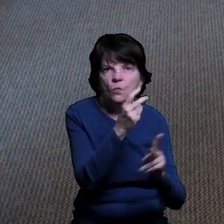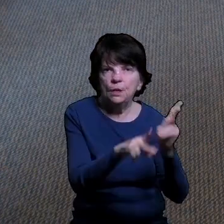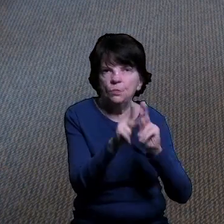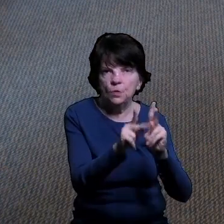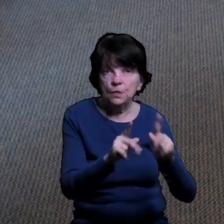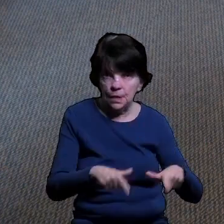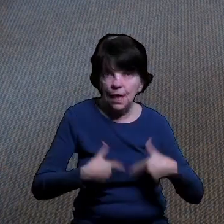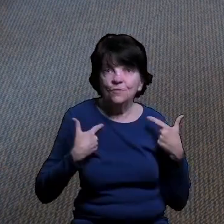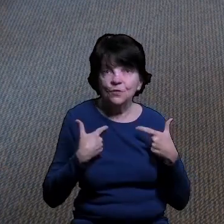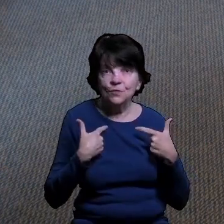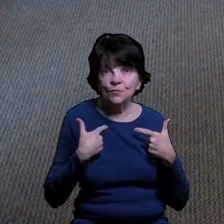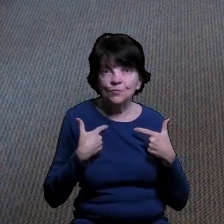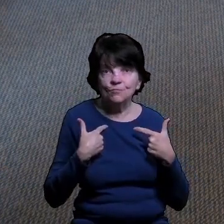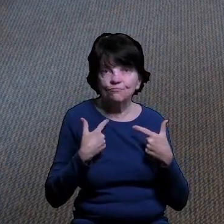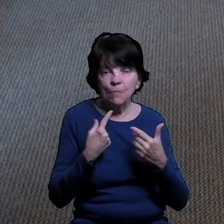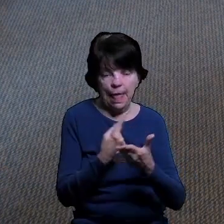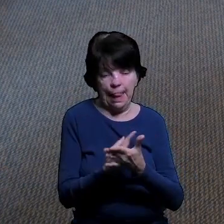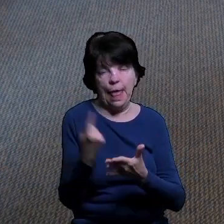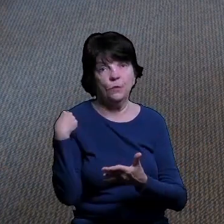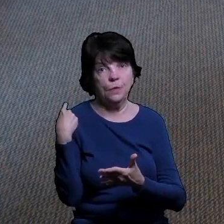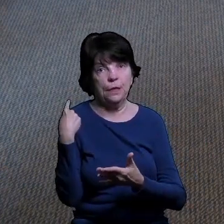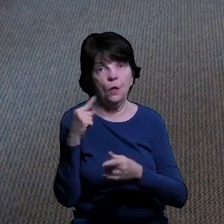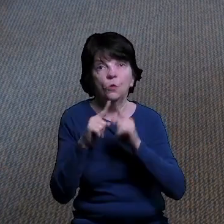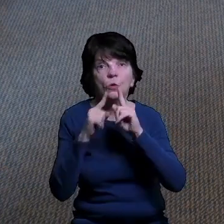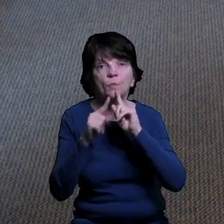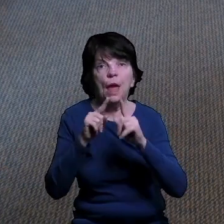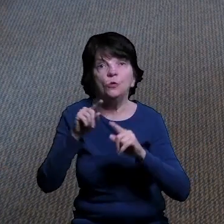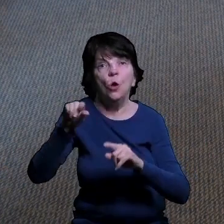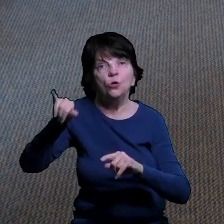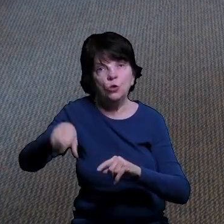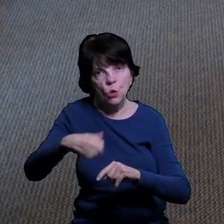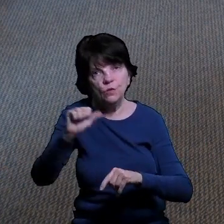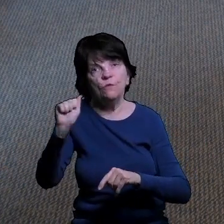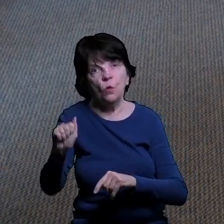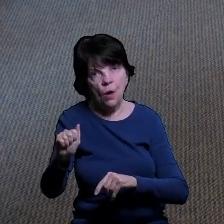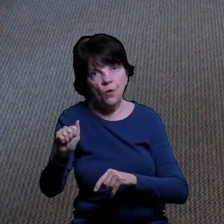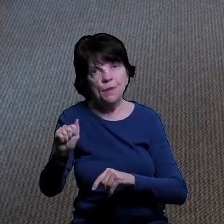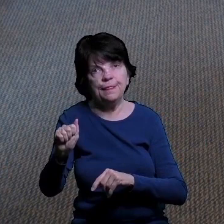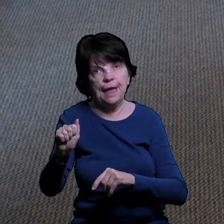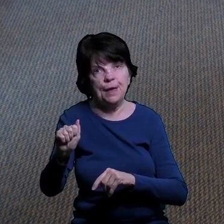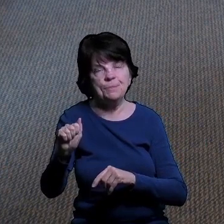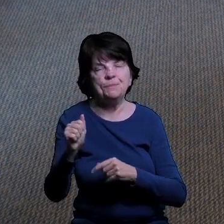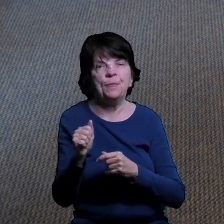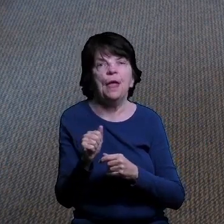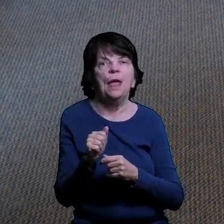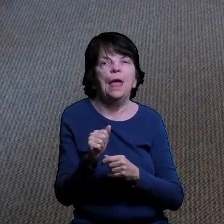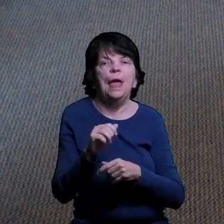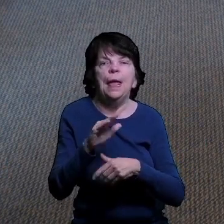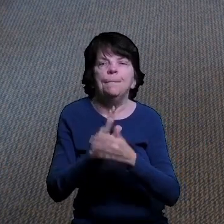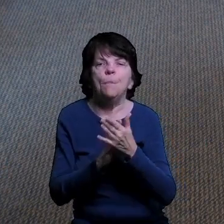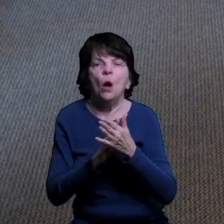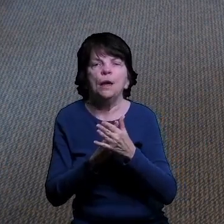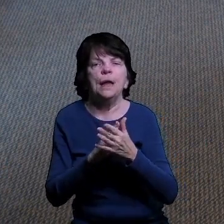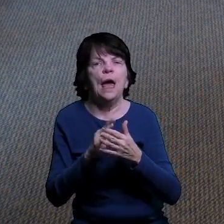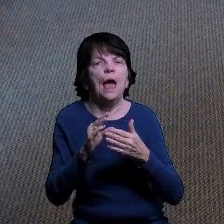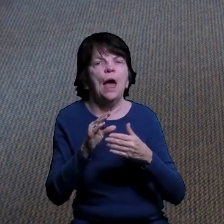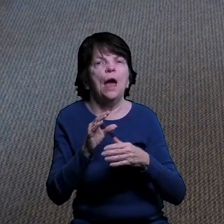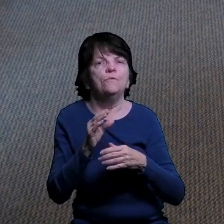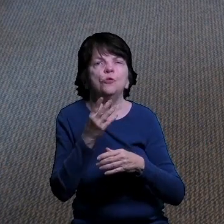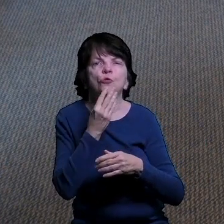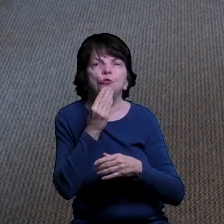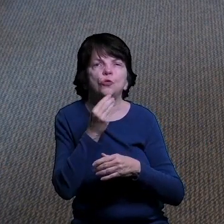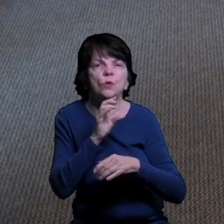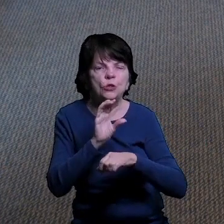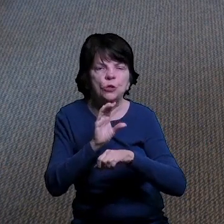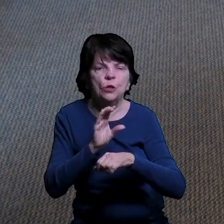at Joseph of Arimathea. Joseph of Arimathea, who was part of the Sanhedrin, took the risk and